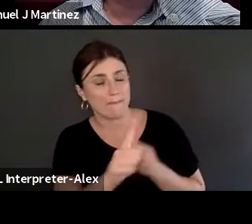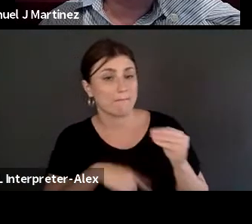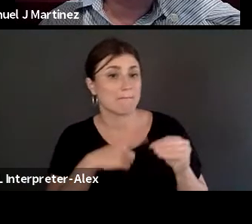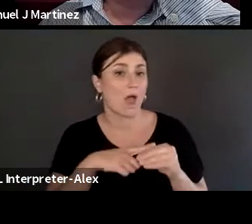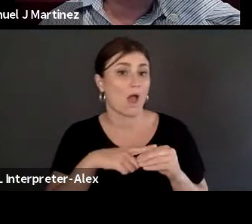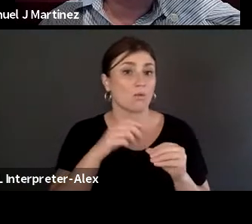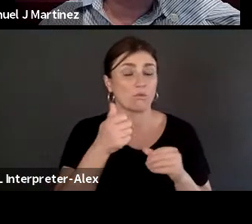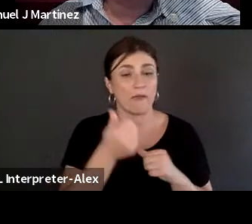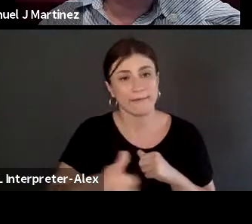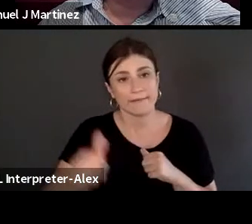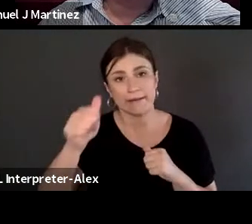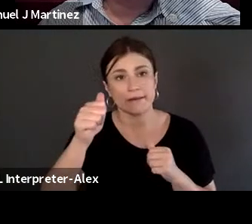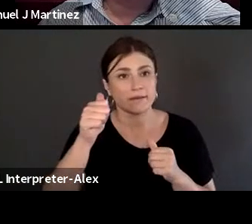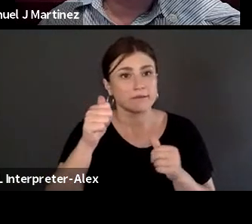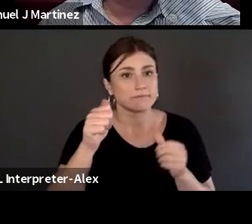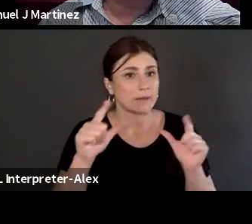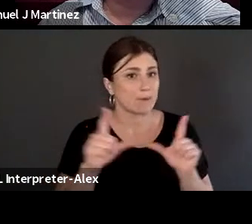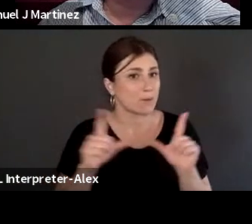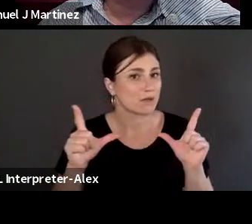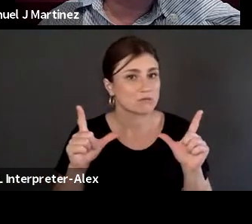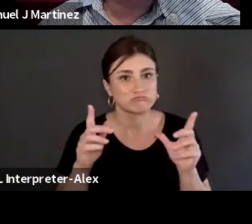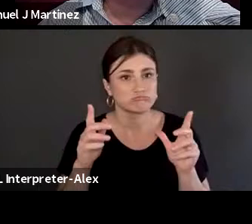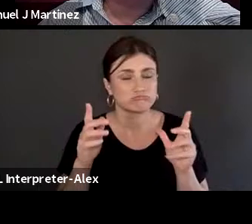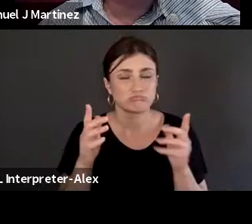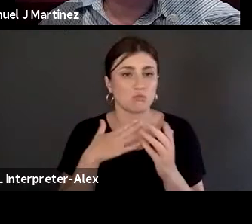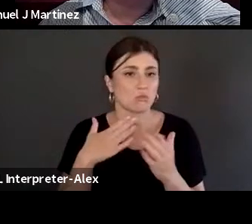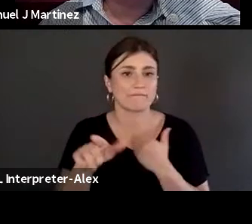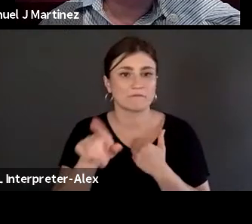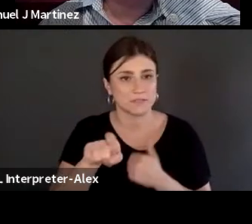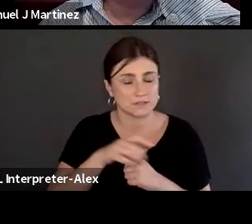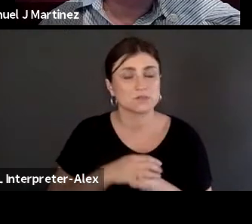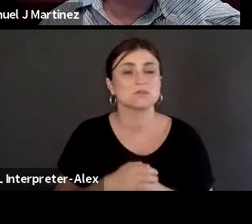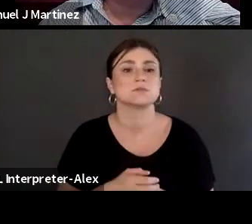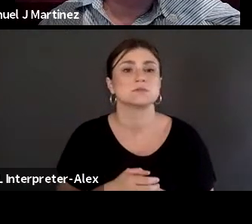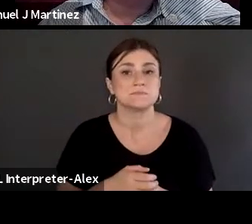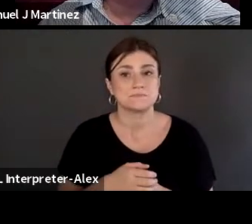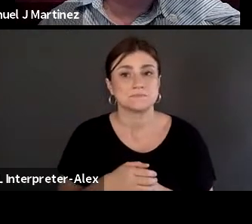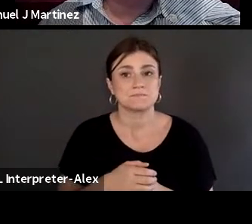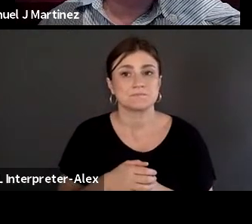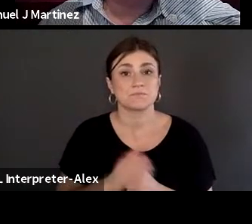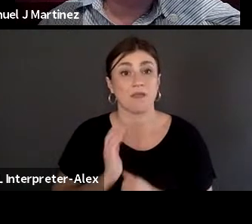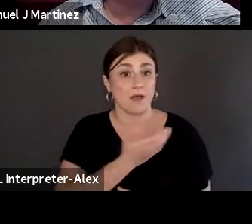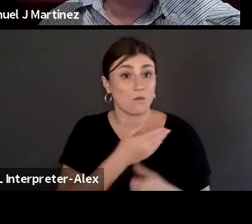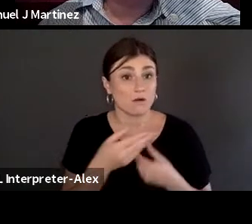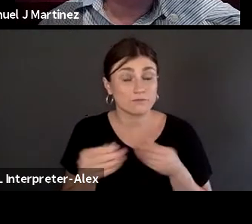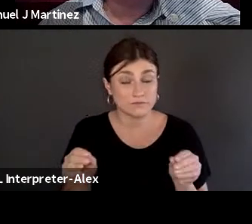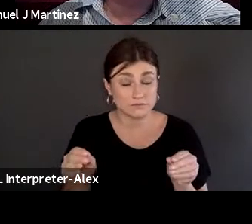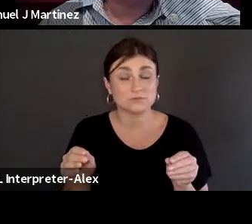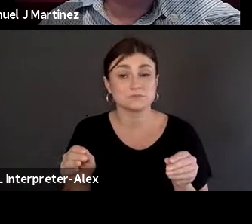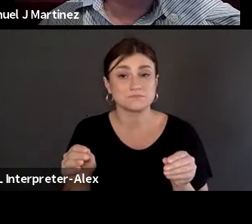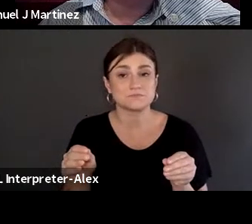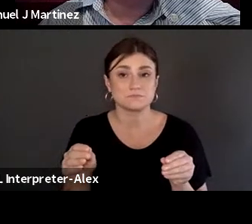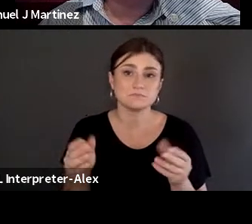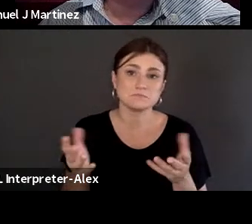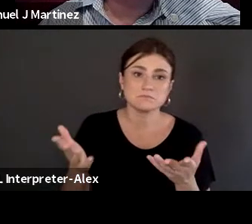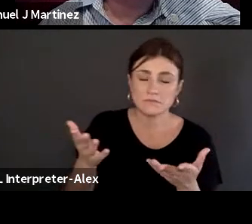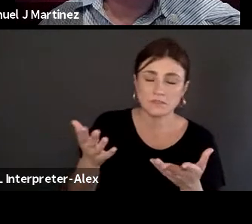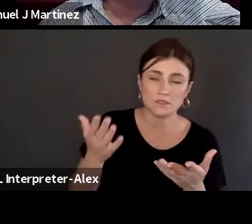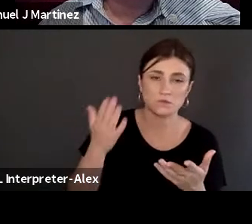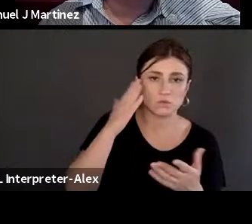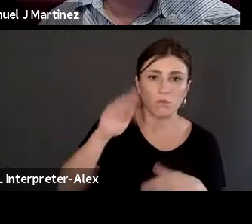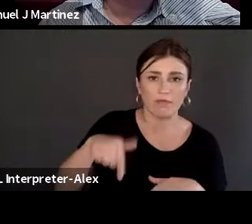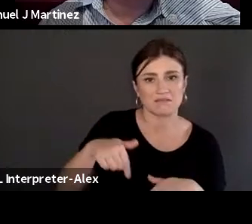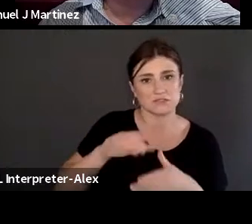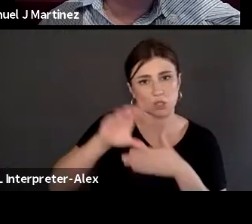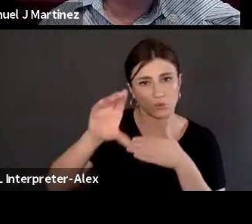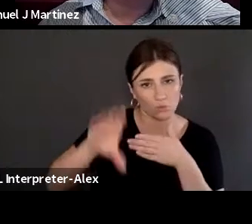I can let him kind of address the way that, you know, it'd be best to resolve that. Our office will, again, now that we've, you know, kind of reached a conclusion on this